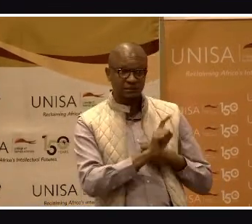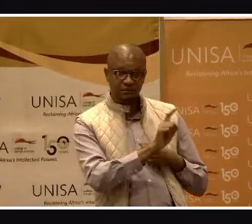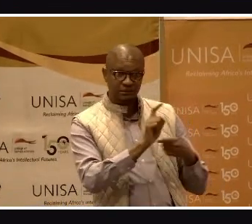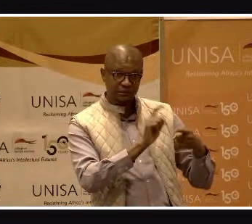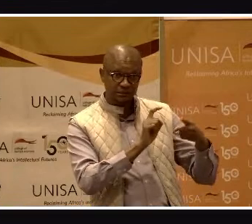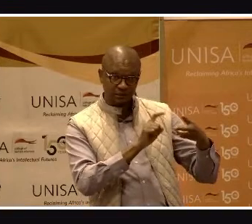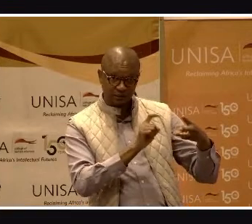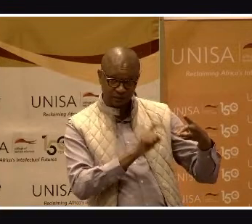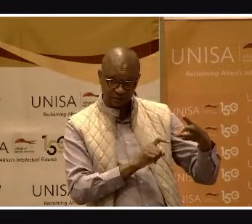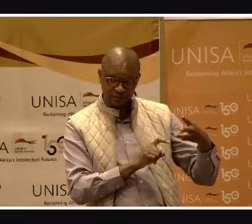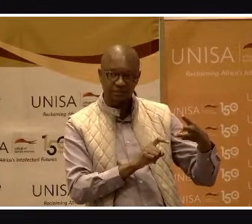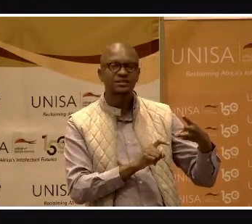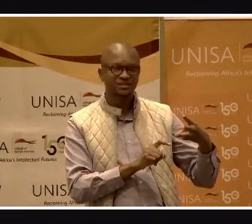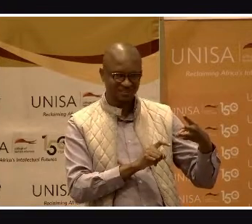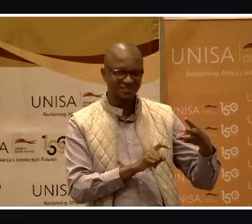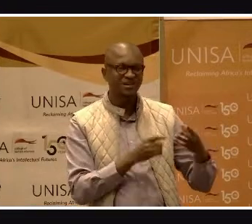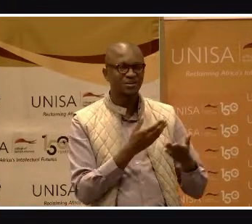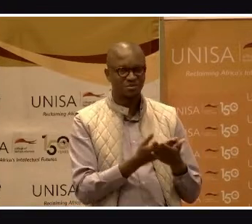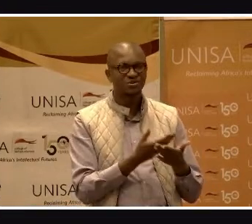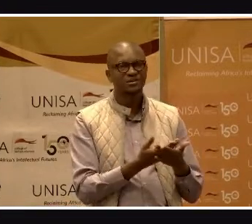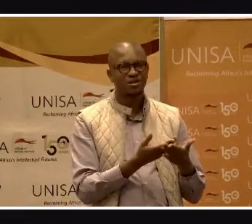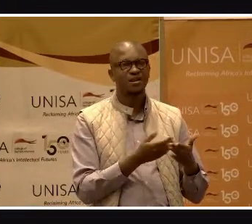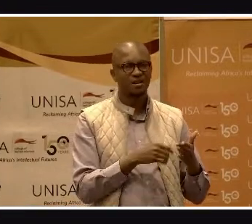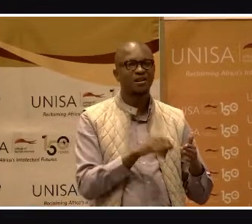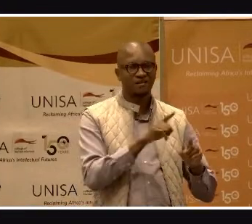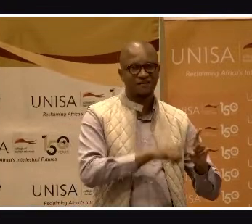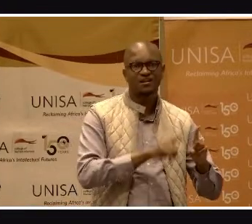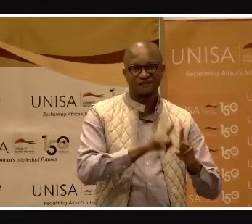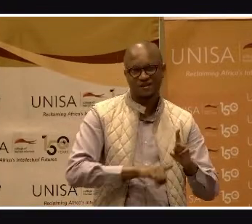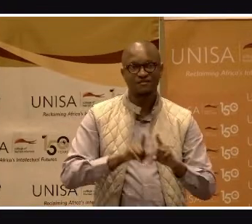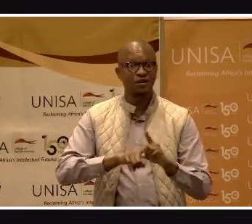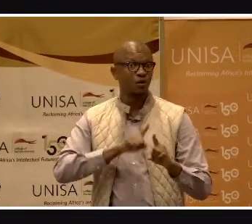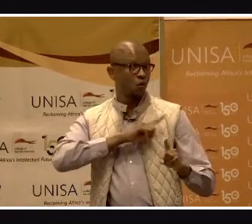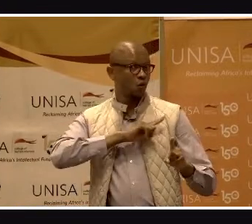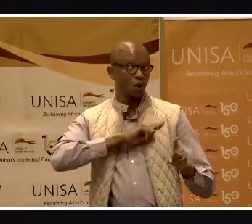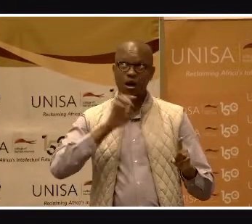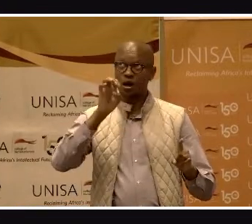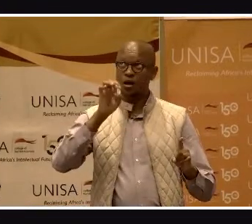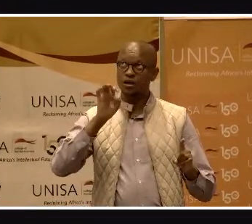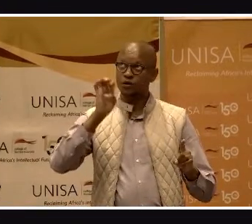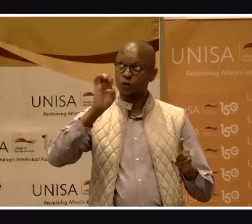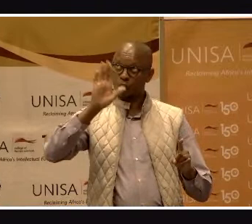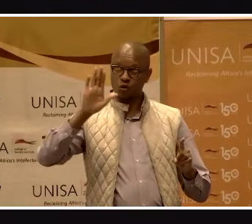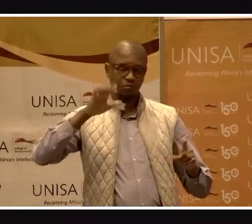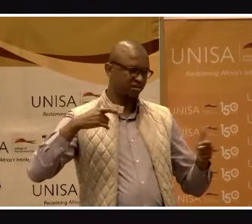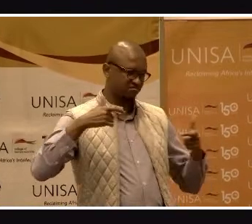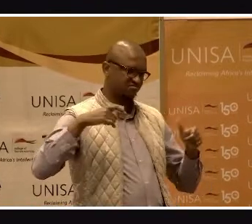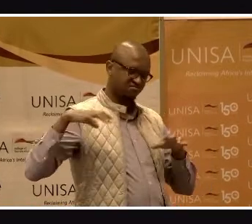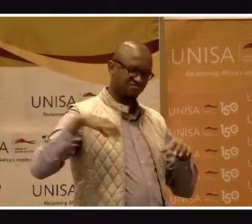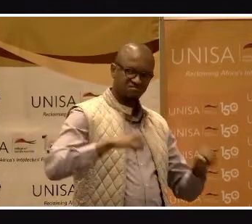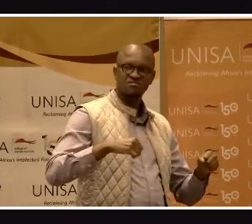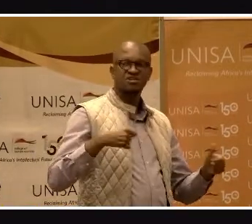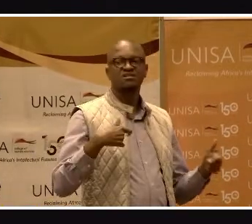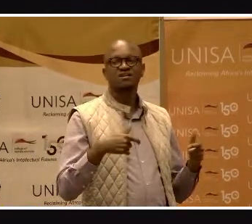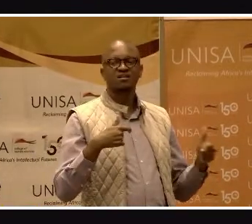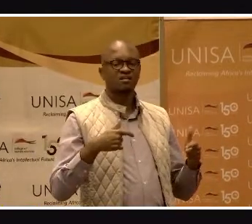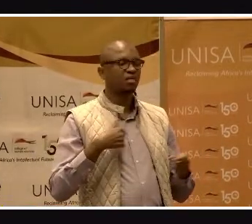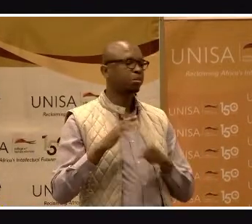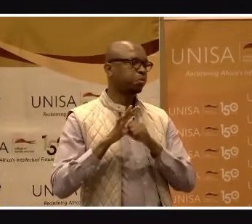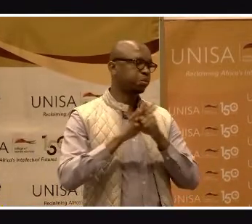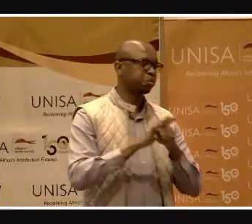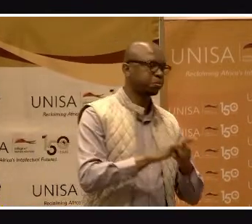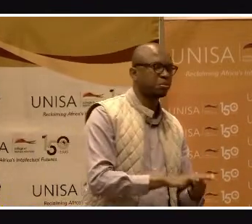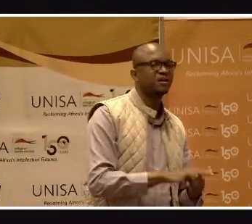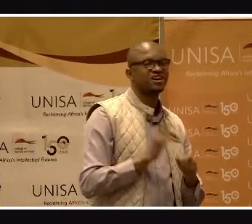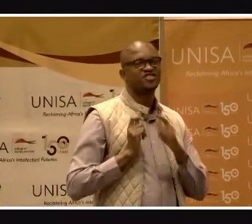face a losing battle due to what? Due to colonization, which uprooted the indigenous people